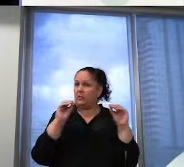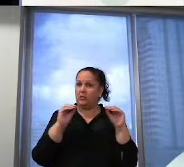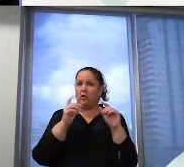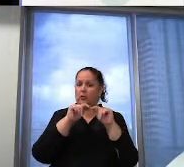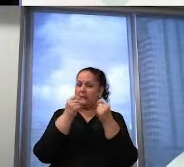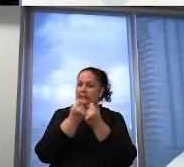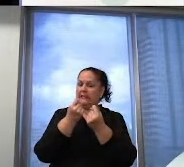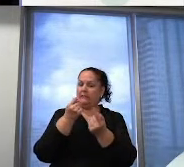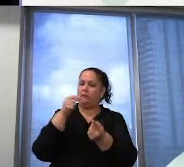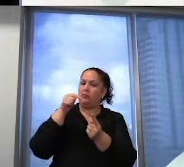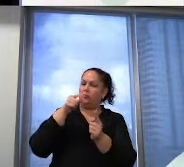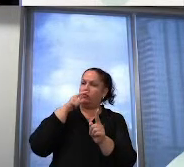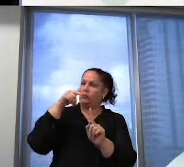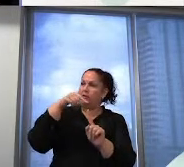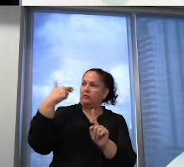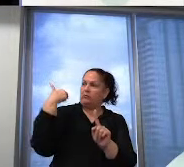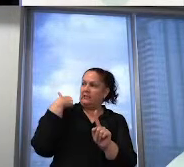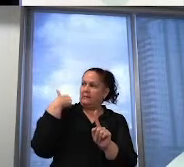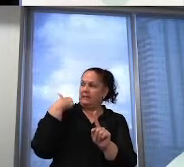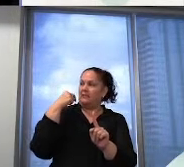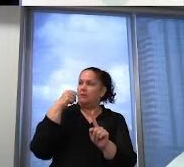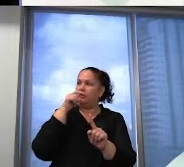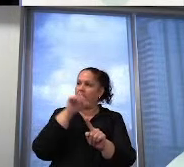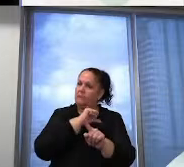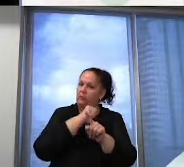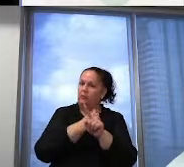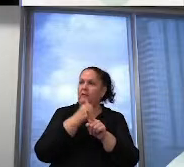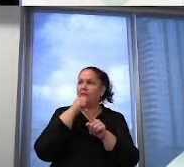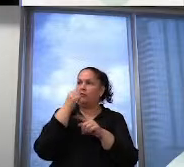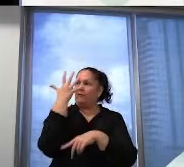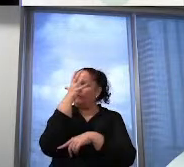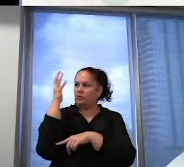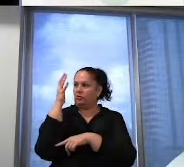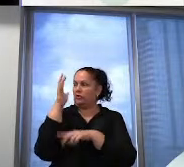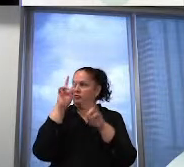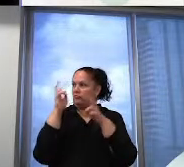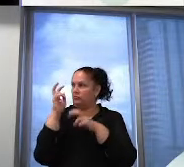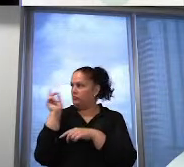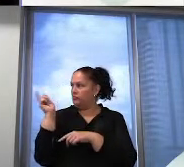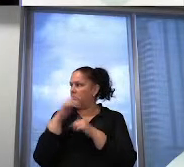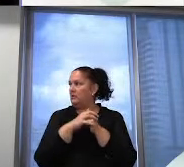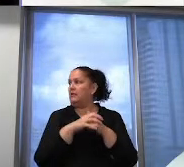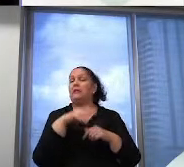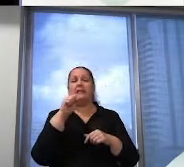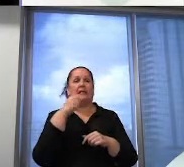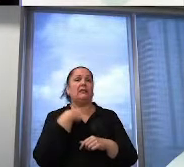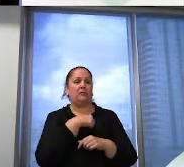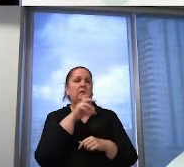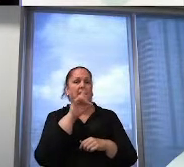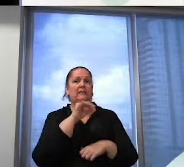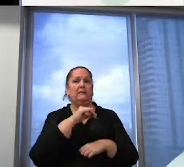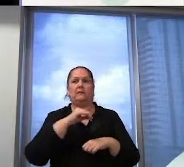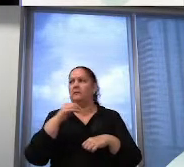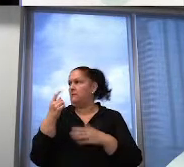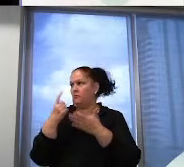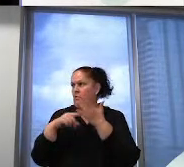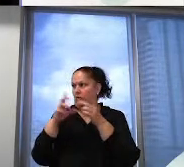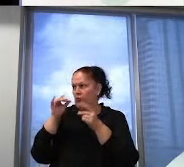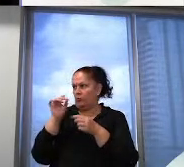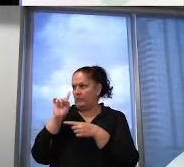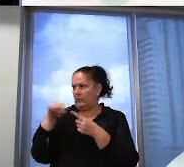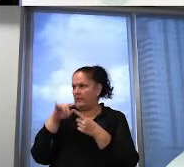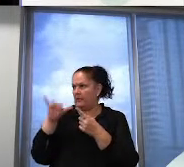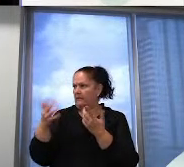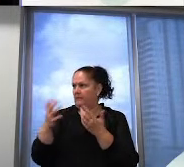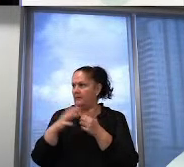that there was no centralized team with responsibility and authority for vegetation management? Yes, we did. Okay, and what have you